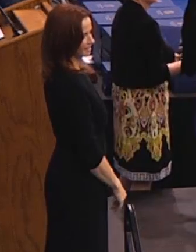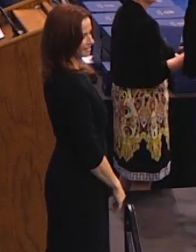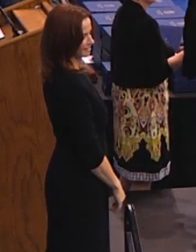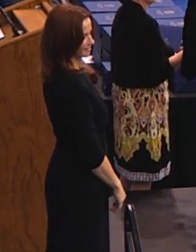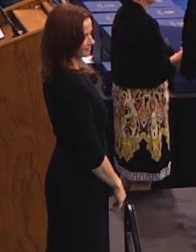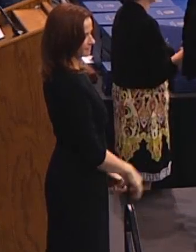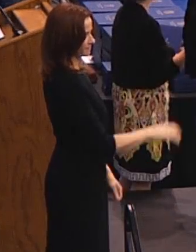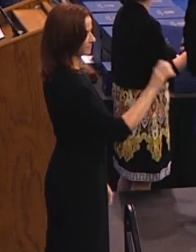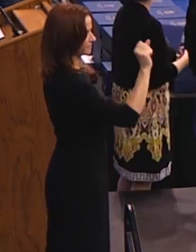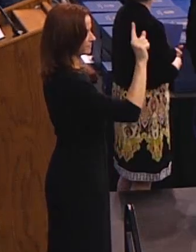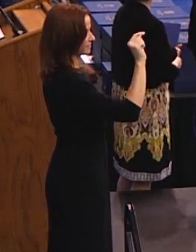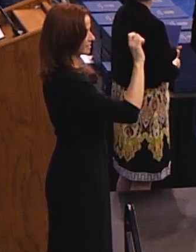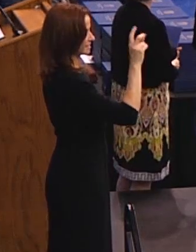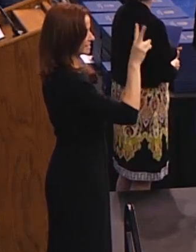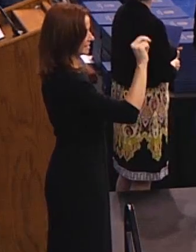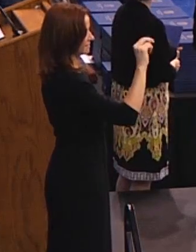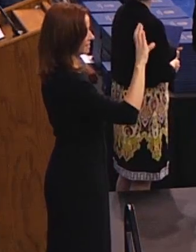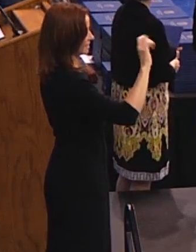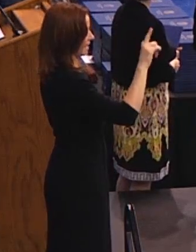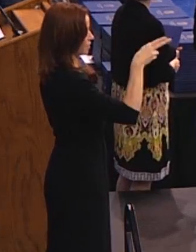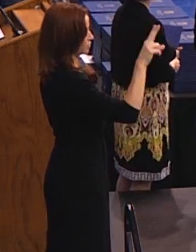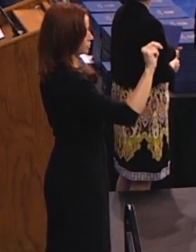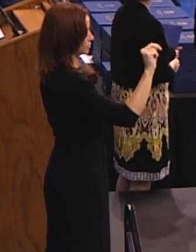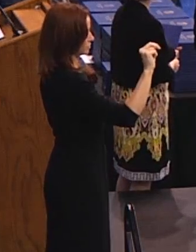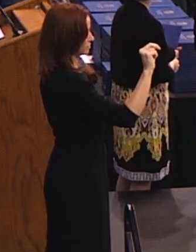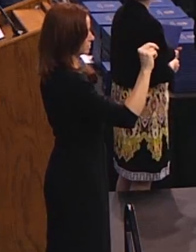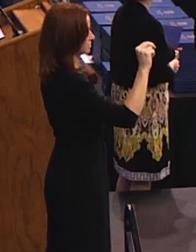Stephen Dean Calhoun, General Studies.